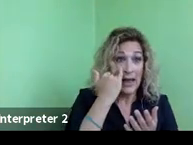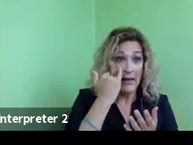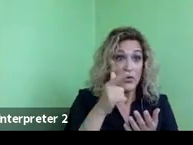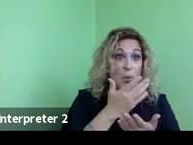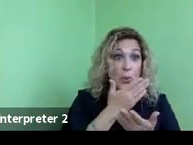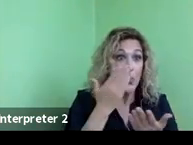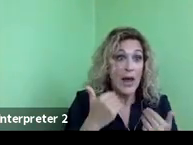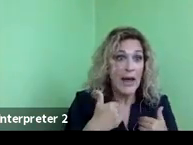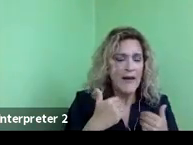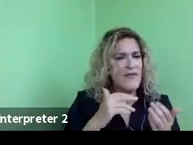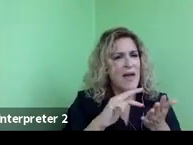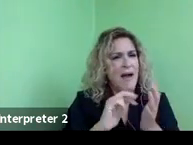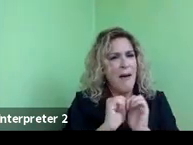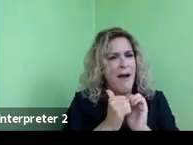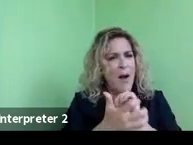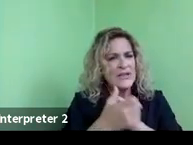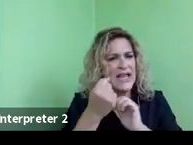you and used against the survivor.